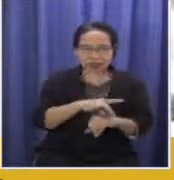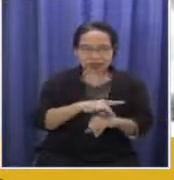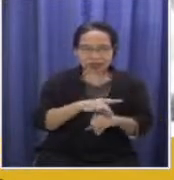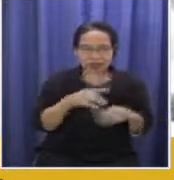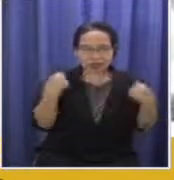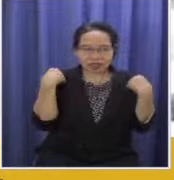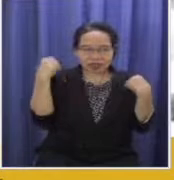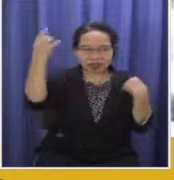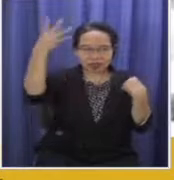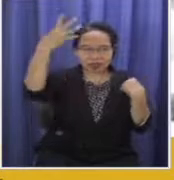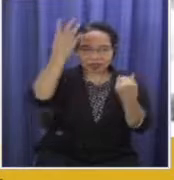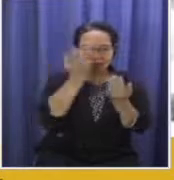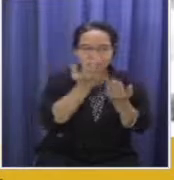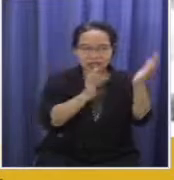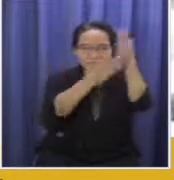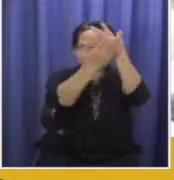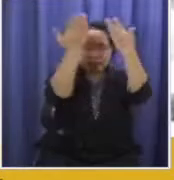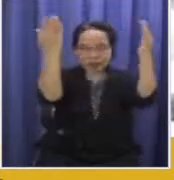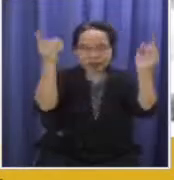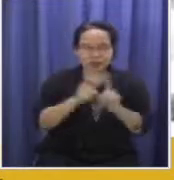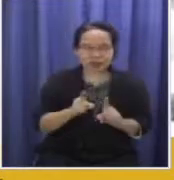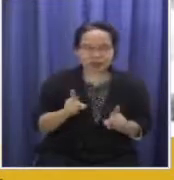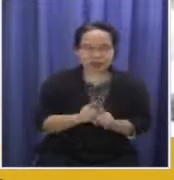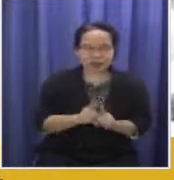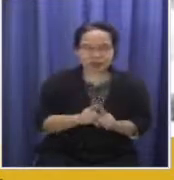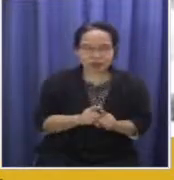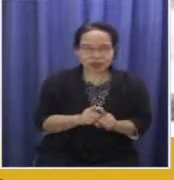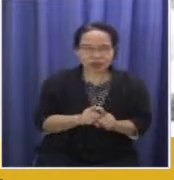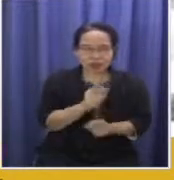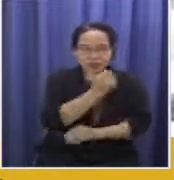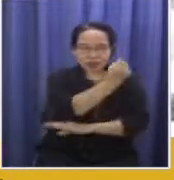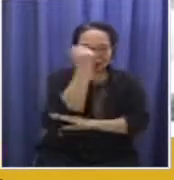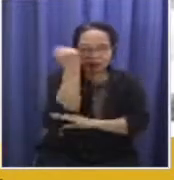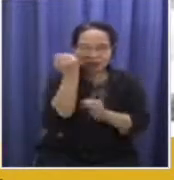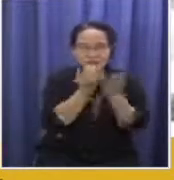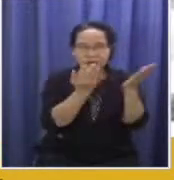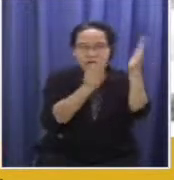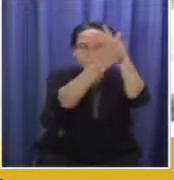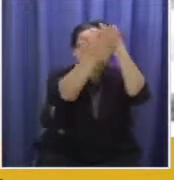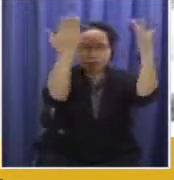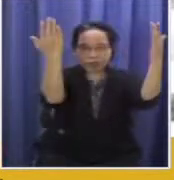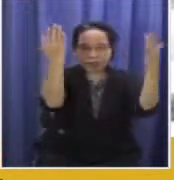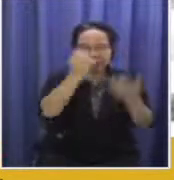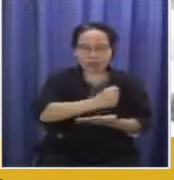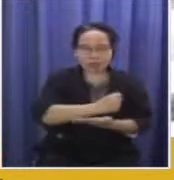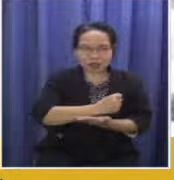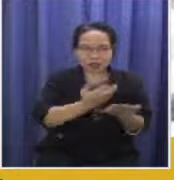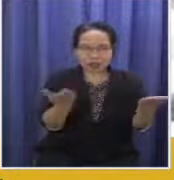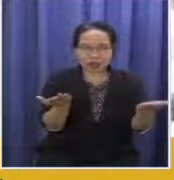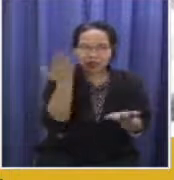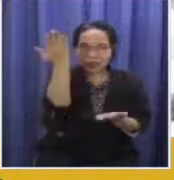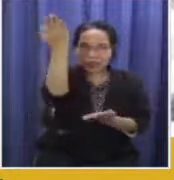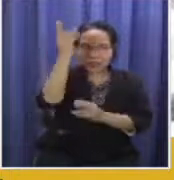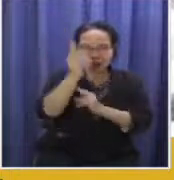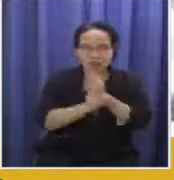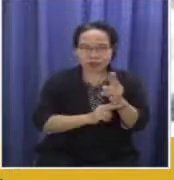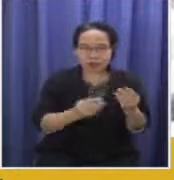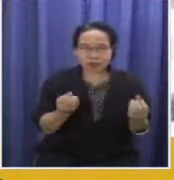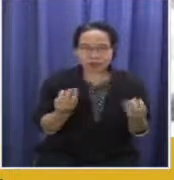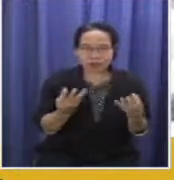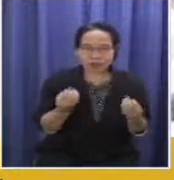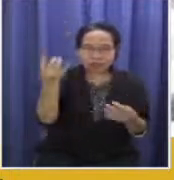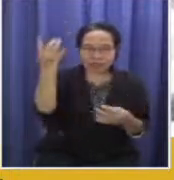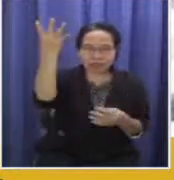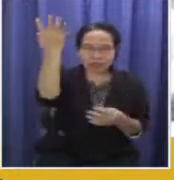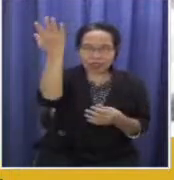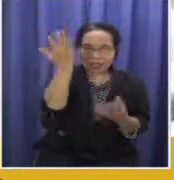are lights in heaven also. In the firmament of heaven, in somewhere there in the universe, there are so many